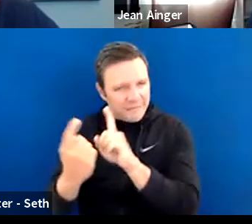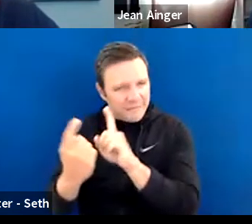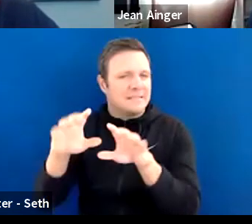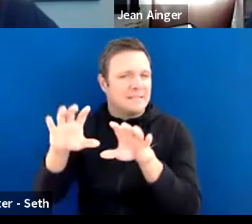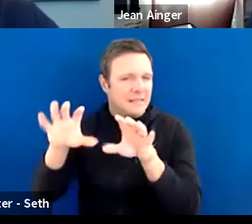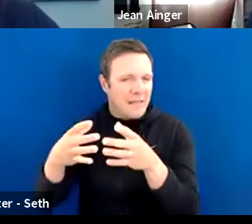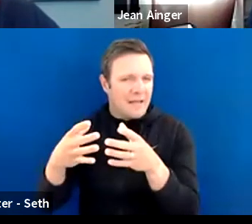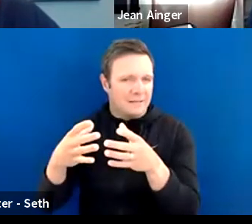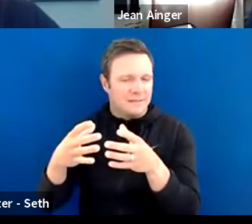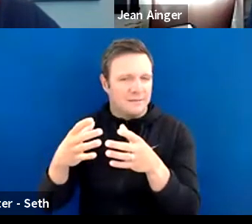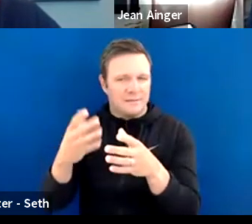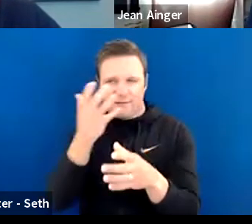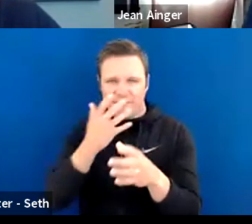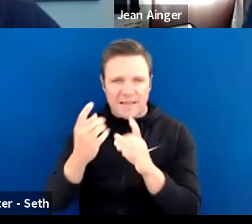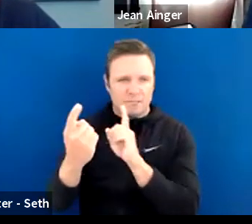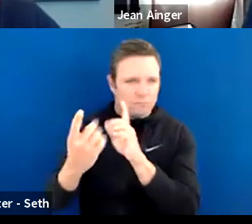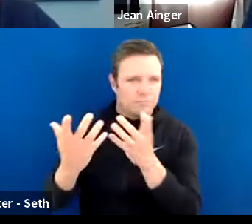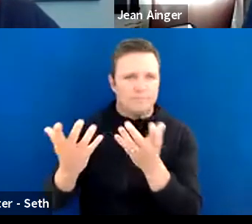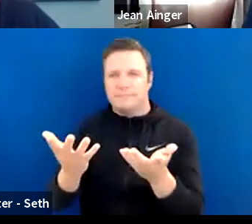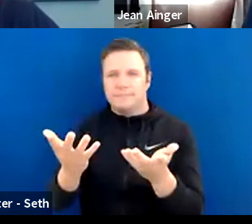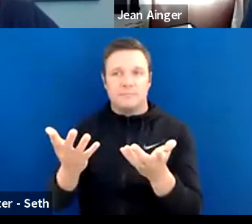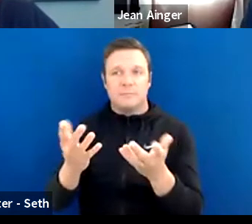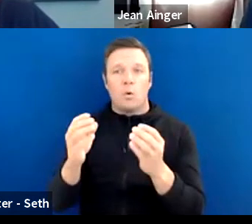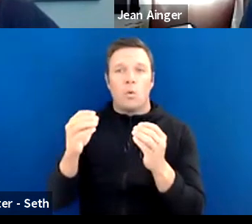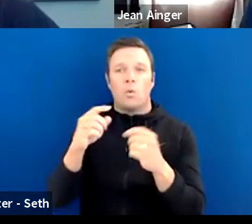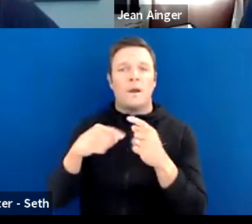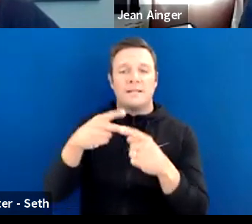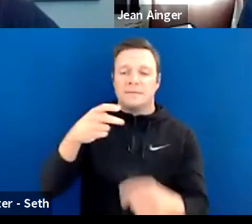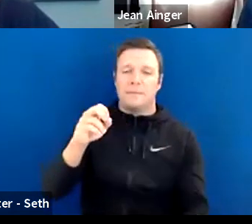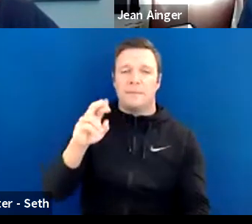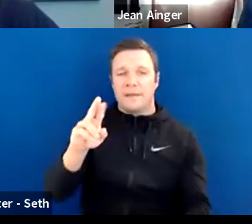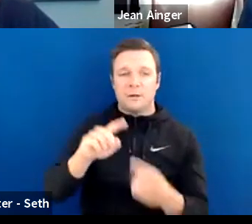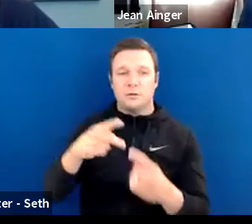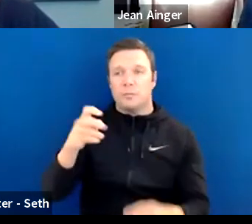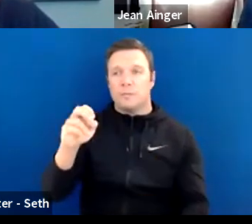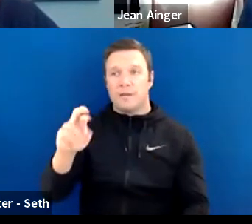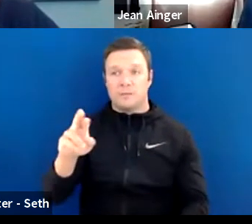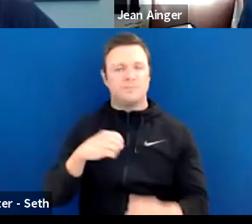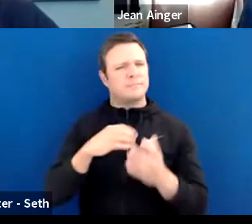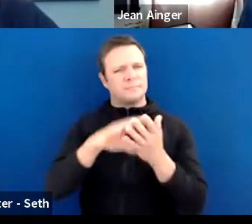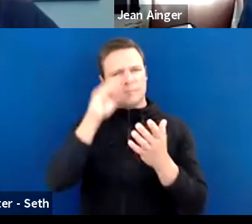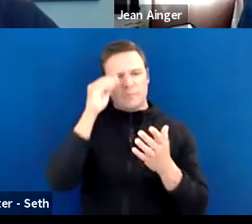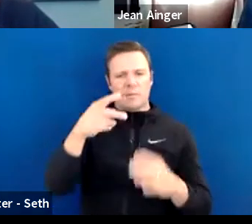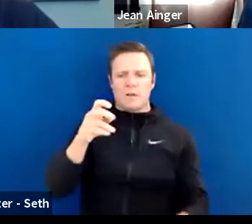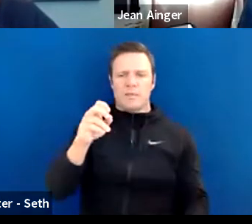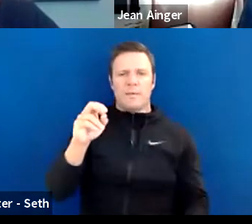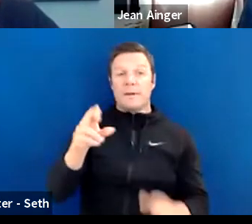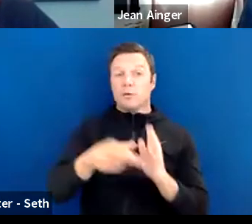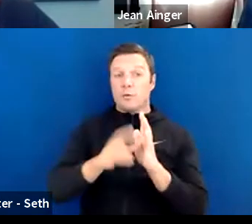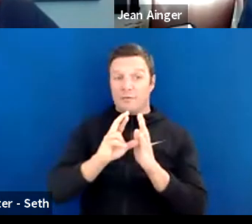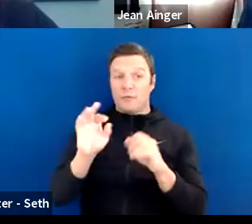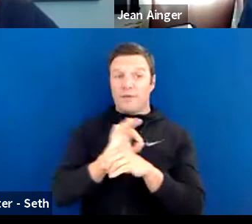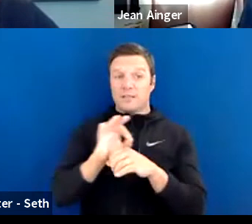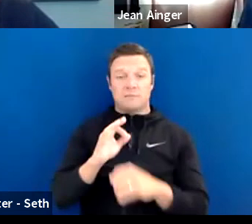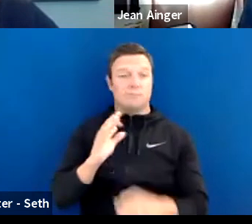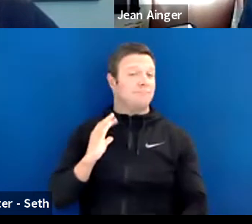with them, and even with peer-to-peer. I learned the peer review function, which I love now. And